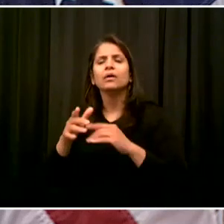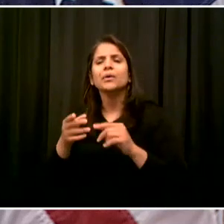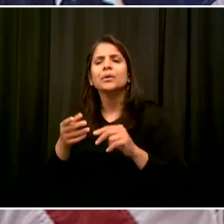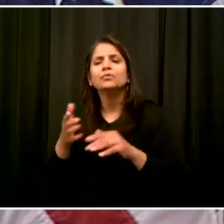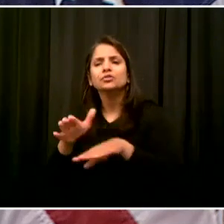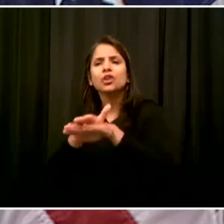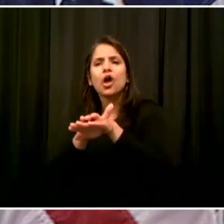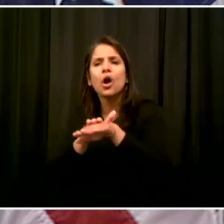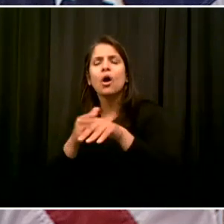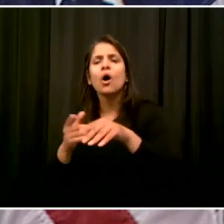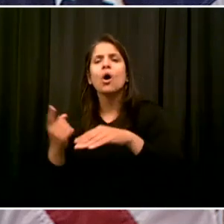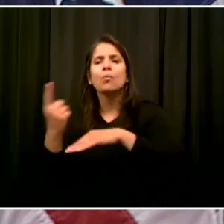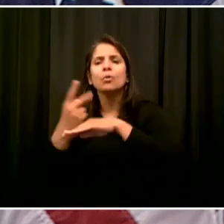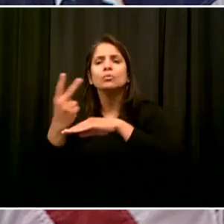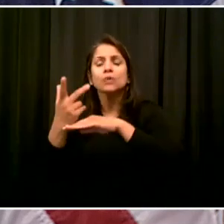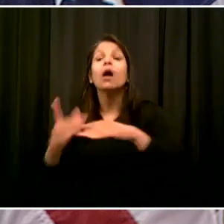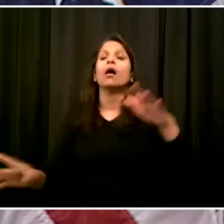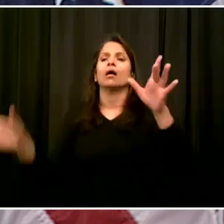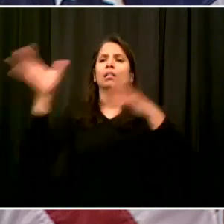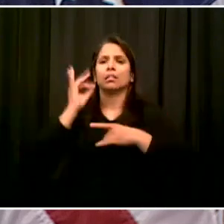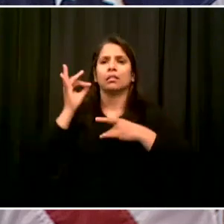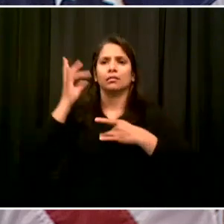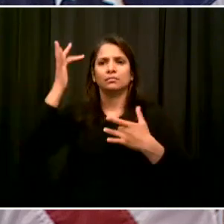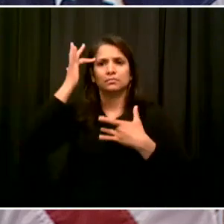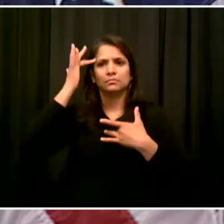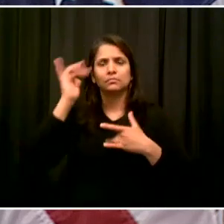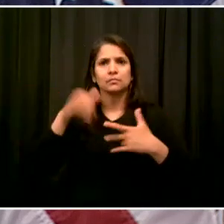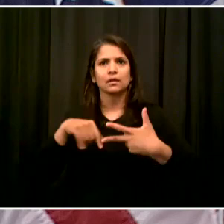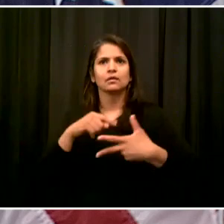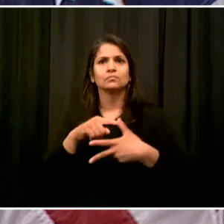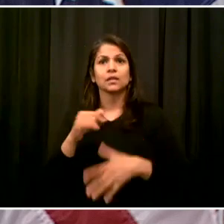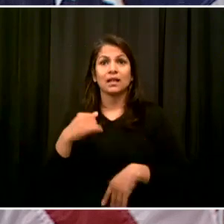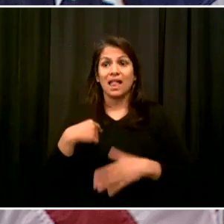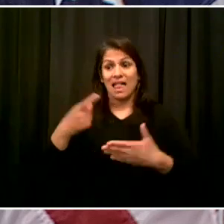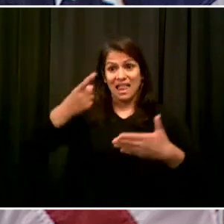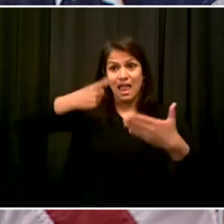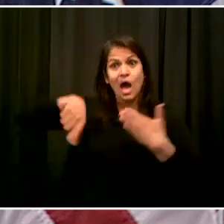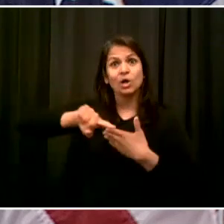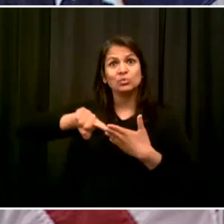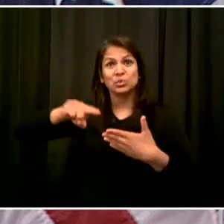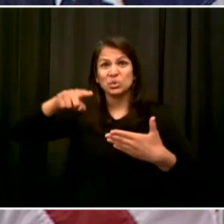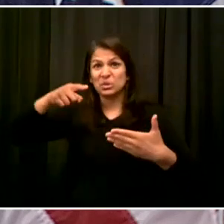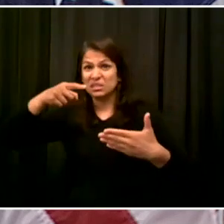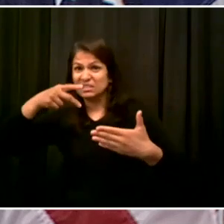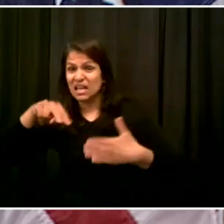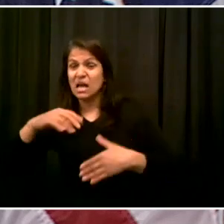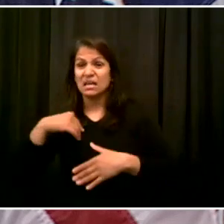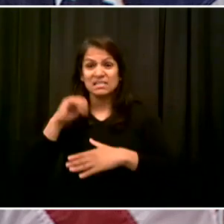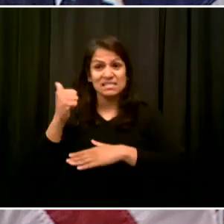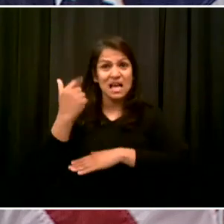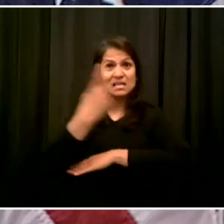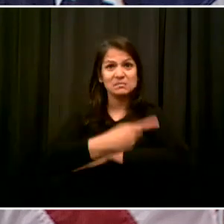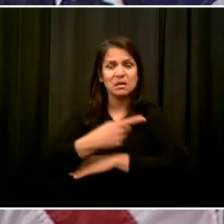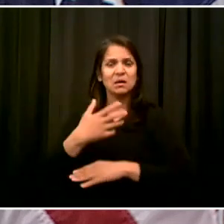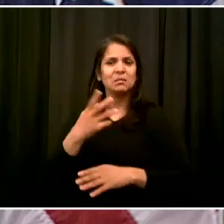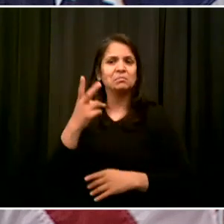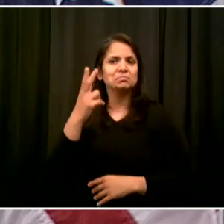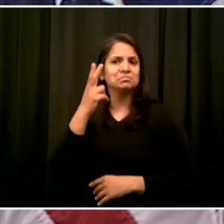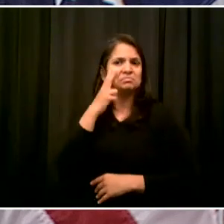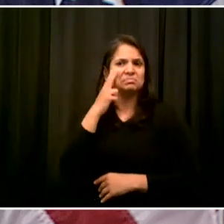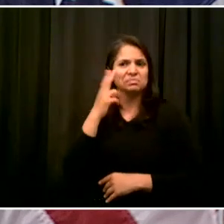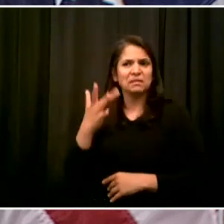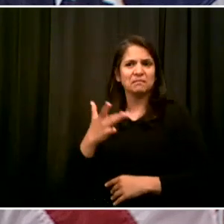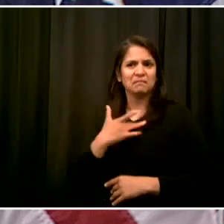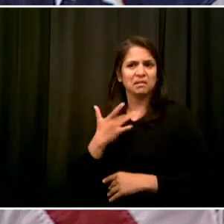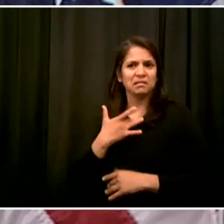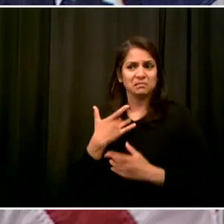days, to see a manifestation if there is one. But whatever's causing that, Julia, I take it very seriously that, we